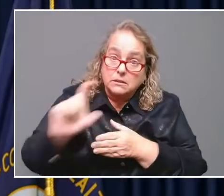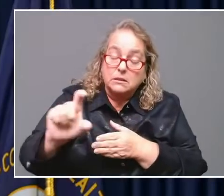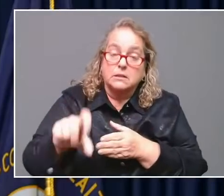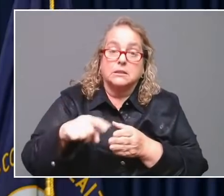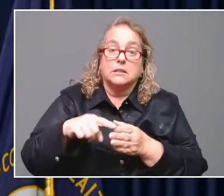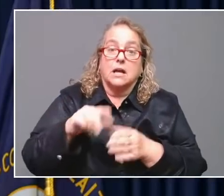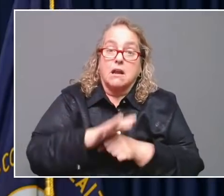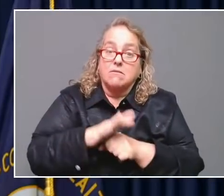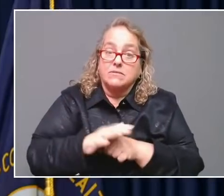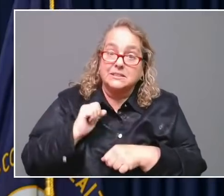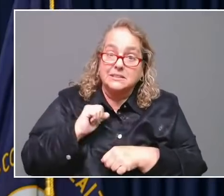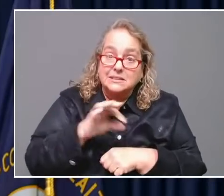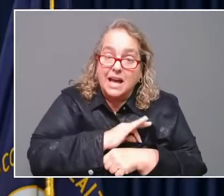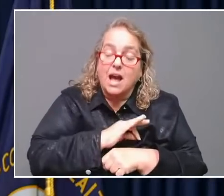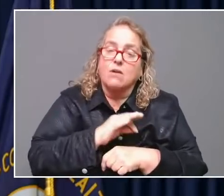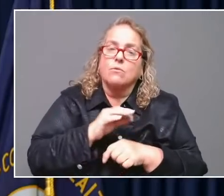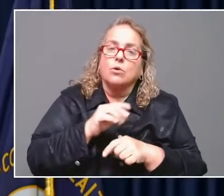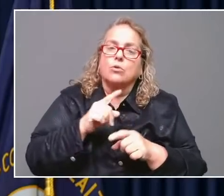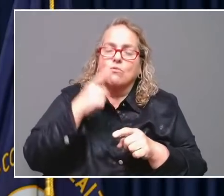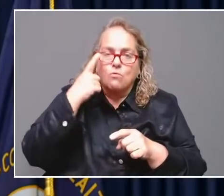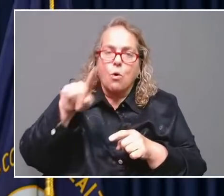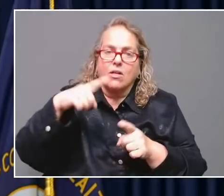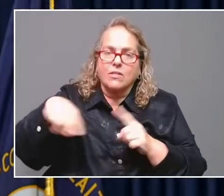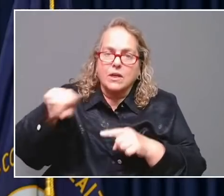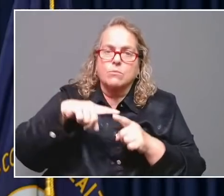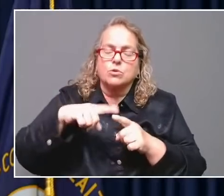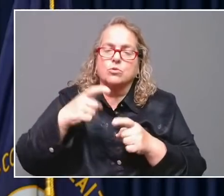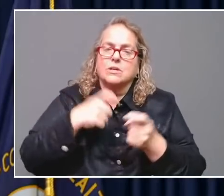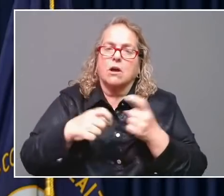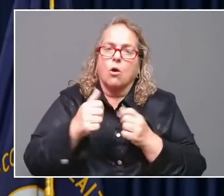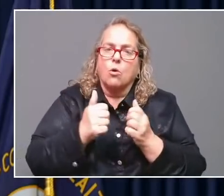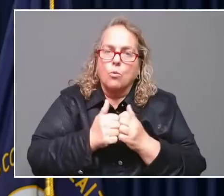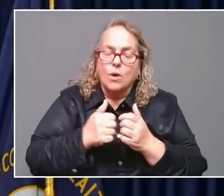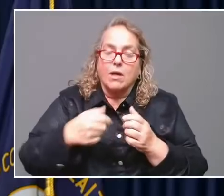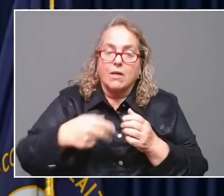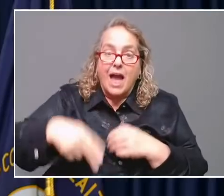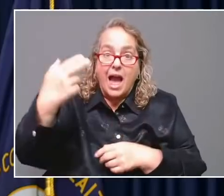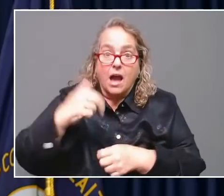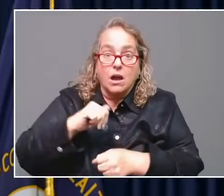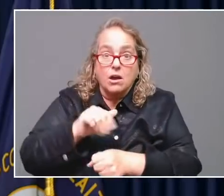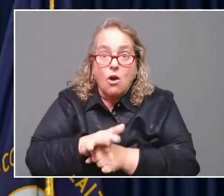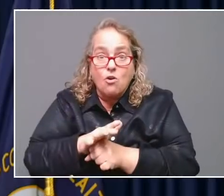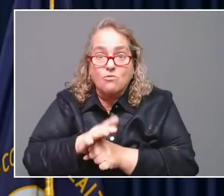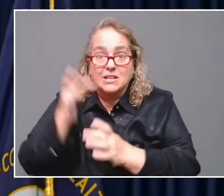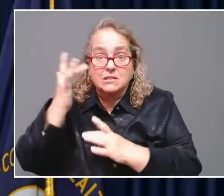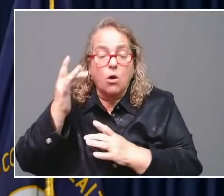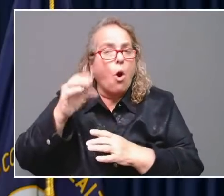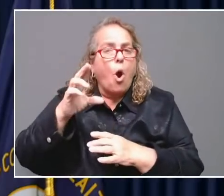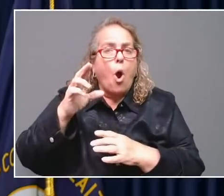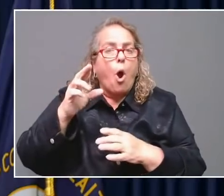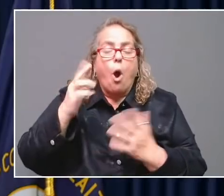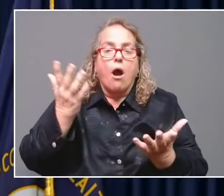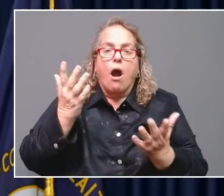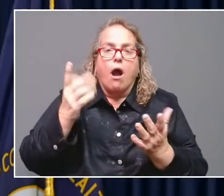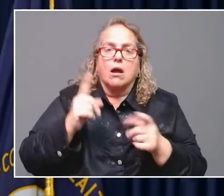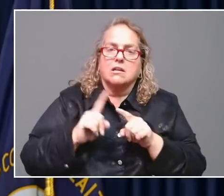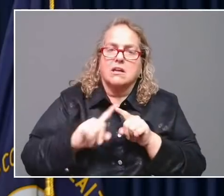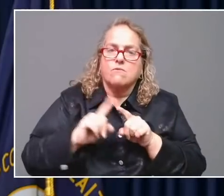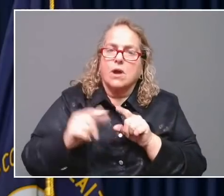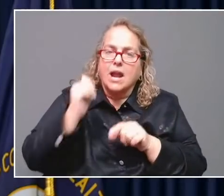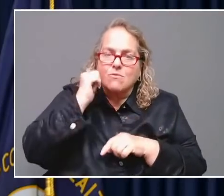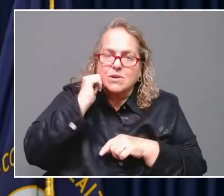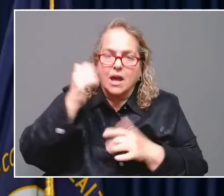in order to deal with surges like what we've had, or even the day-to-day ailments that may afflict members of